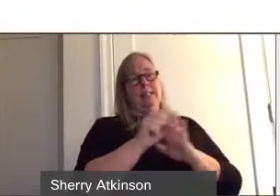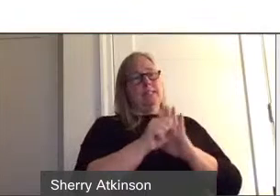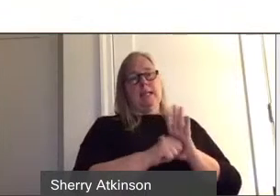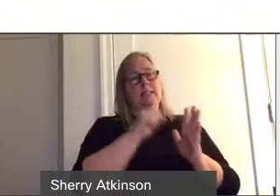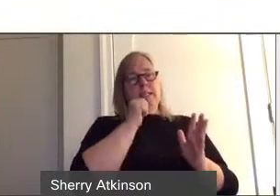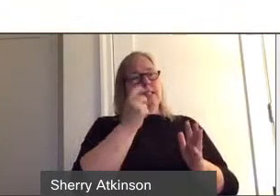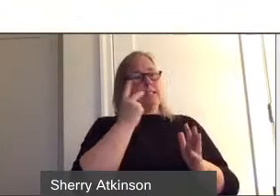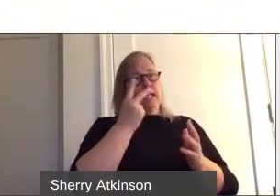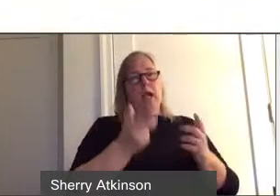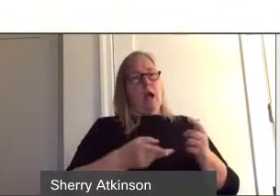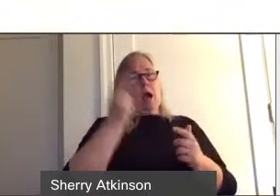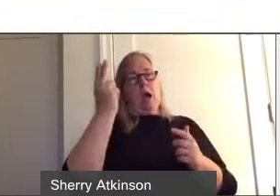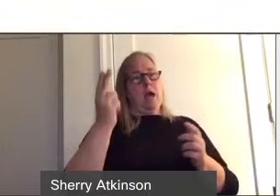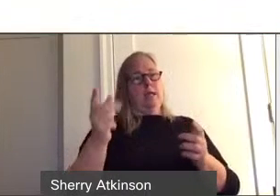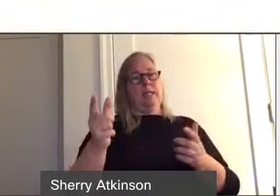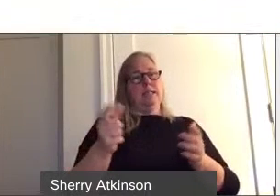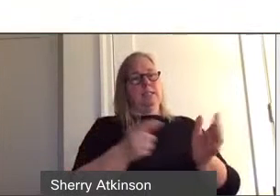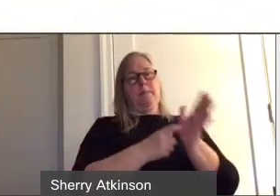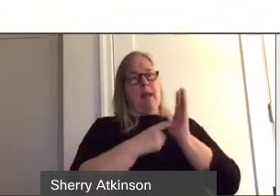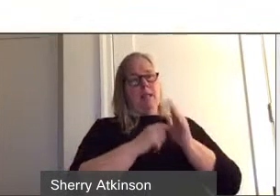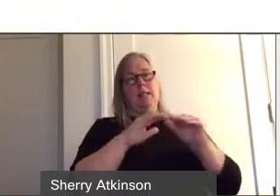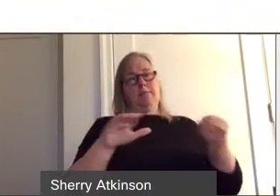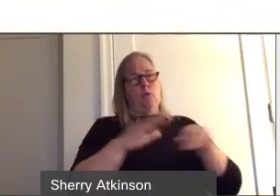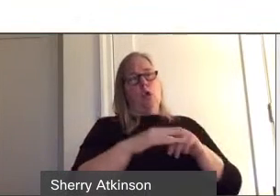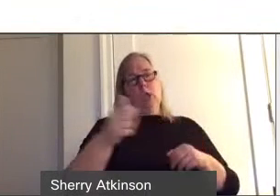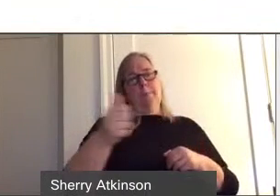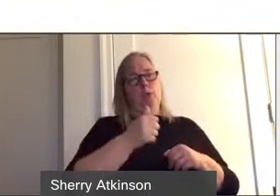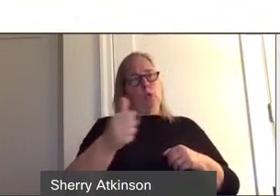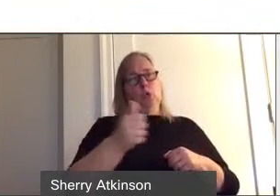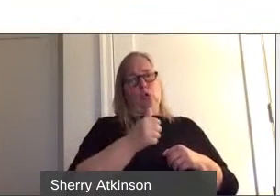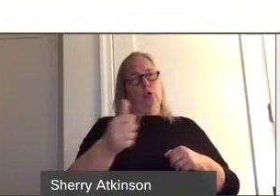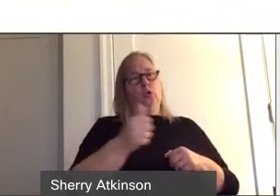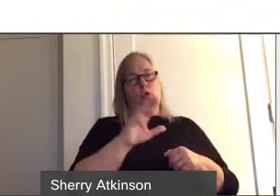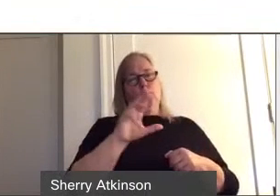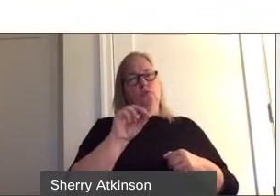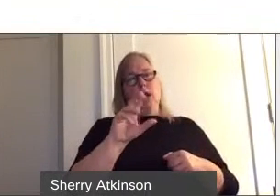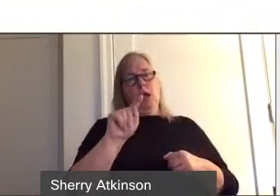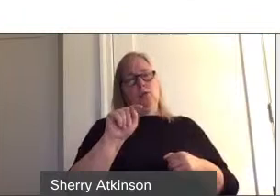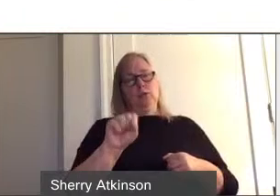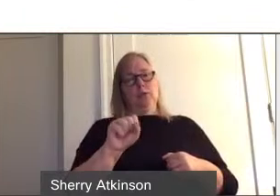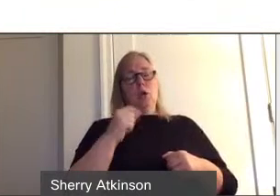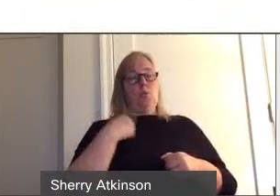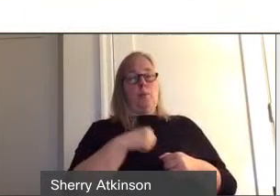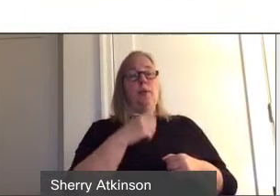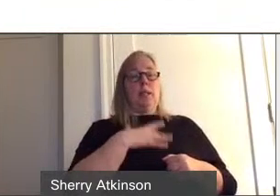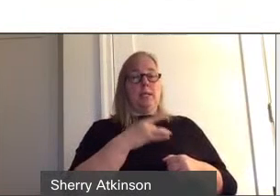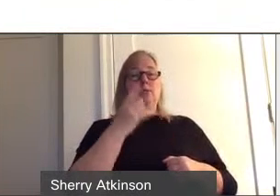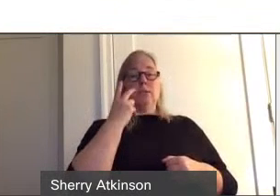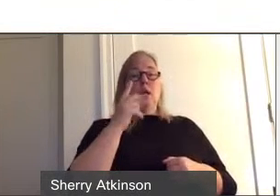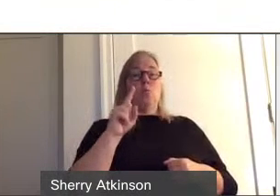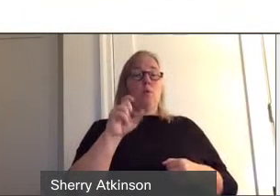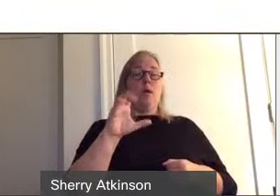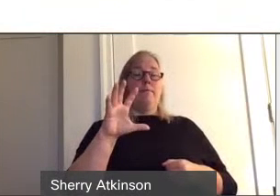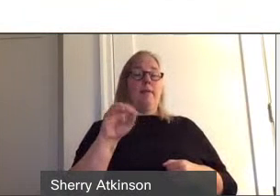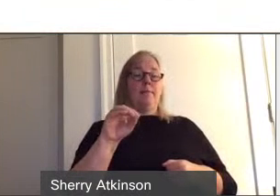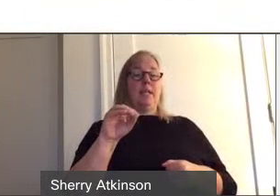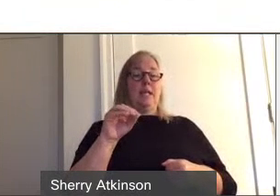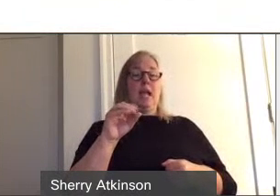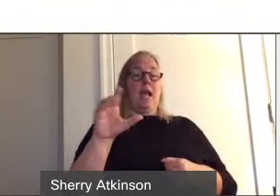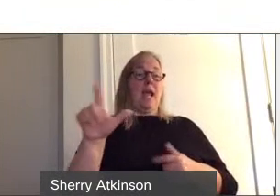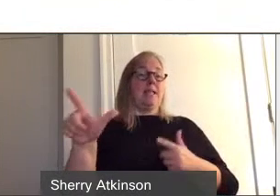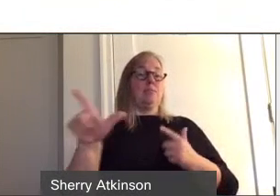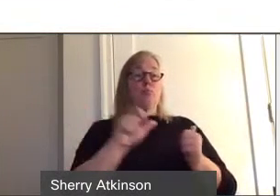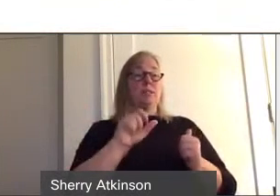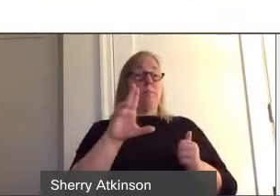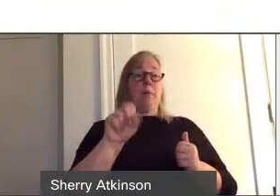these commuter type routes. So we would like to see, particularly the 150 express bus service, come back because that